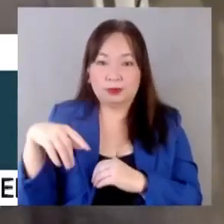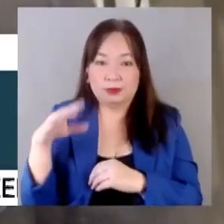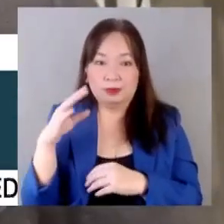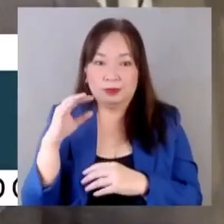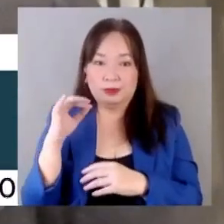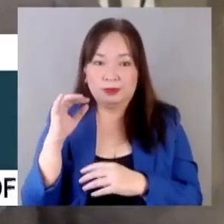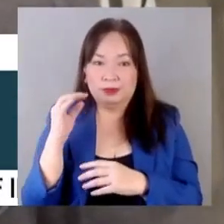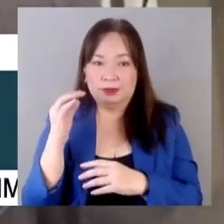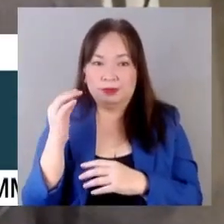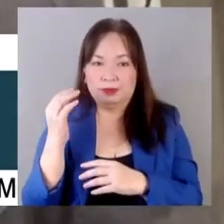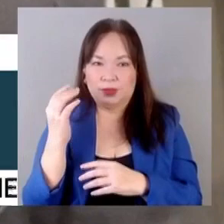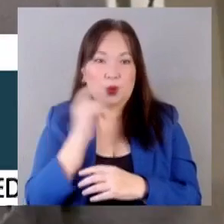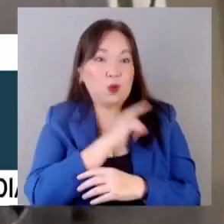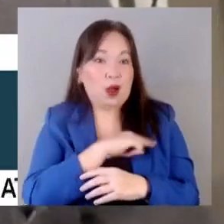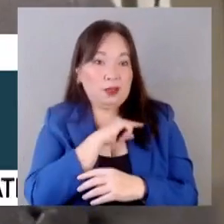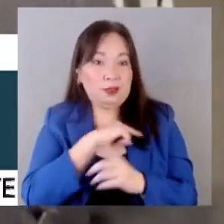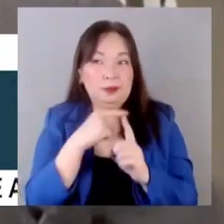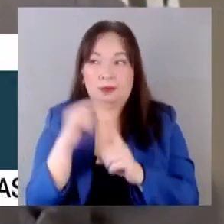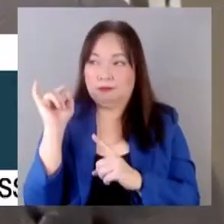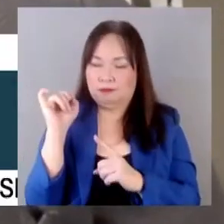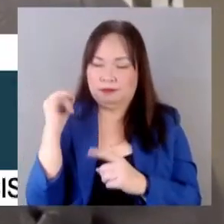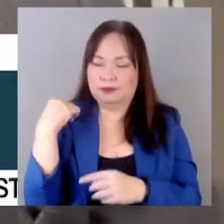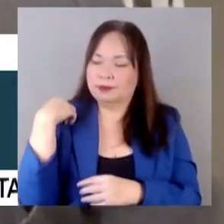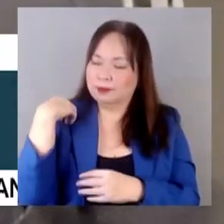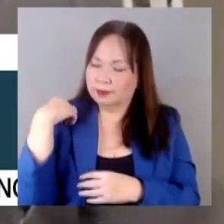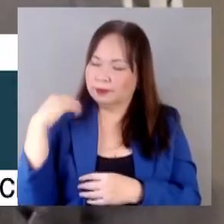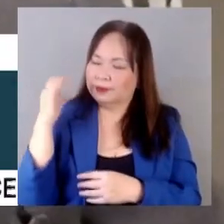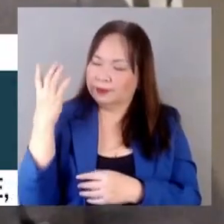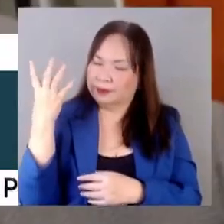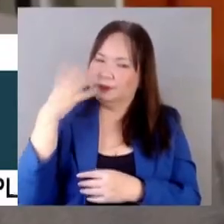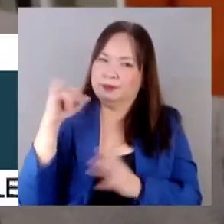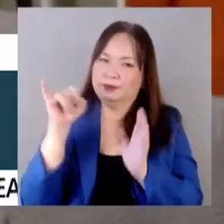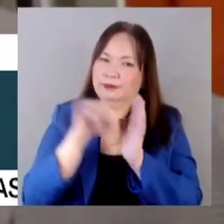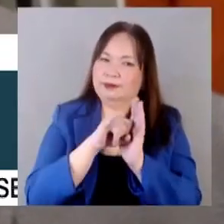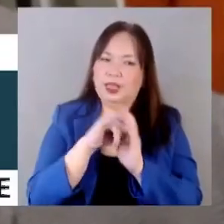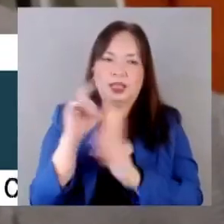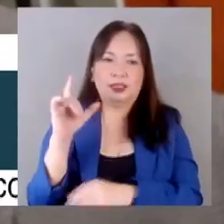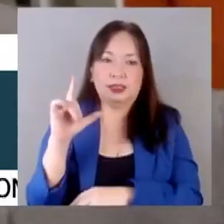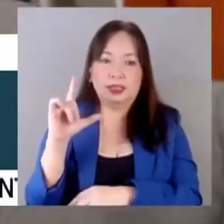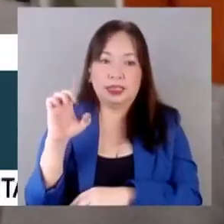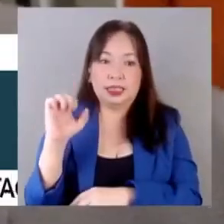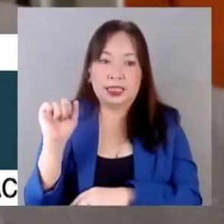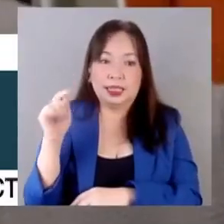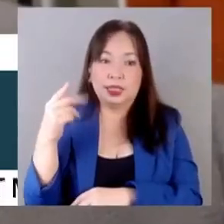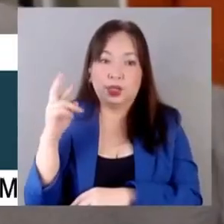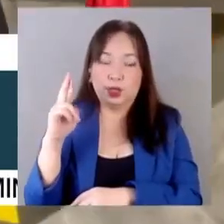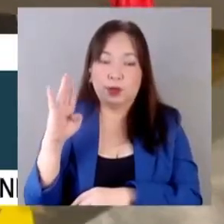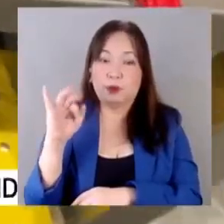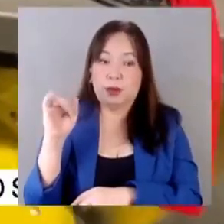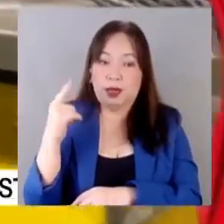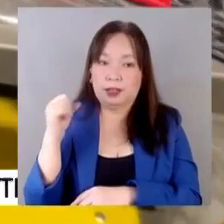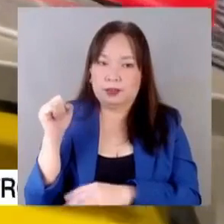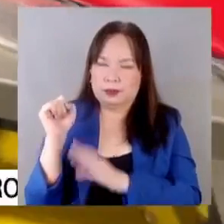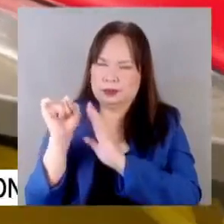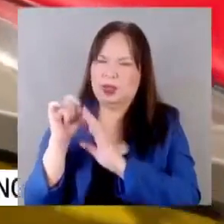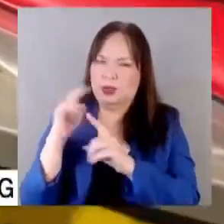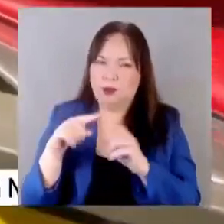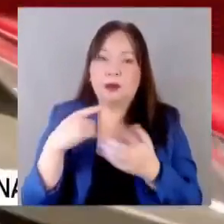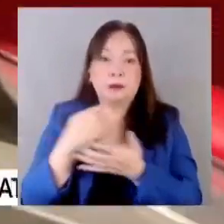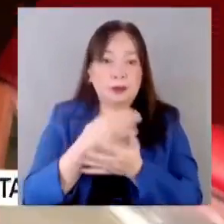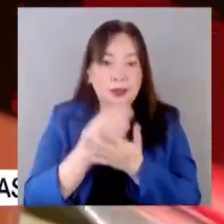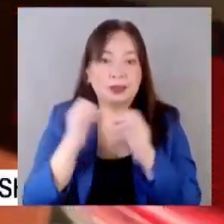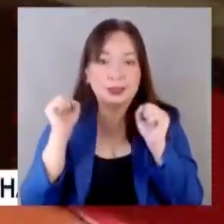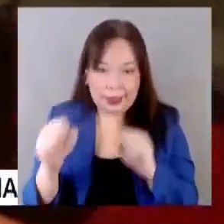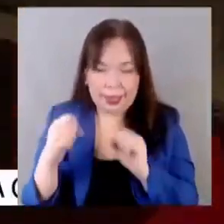the feeling of having the leather bags in affordable budget. Velasco's